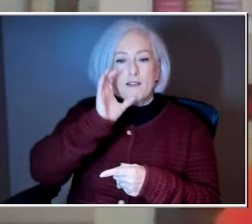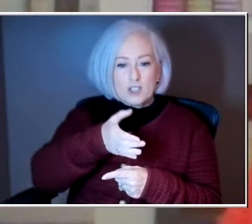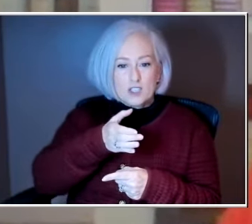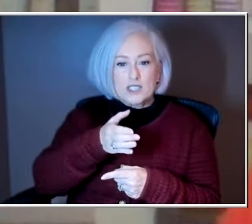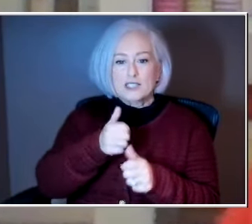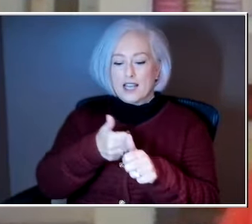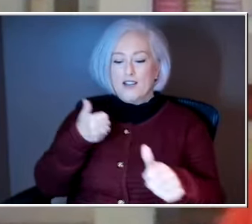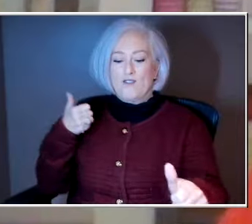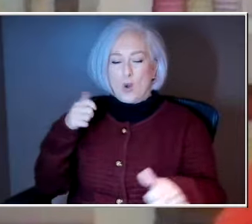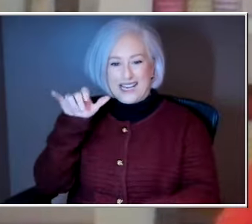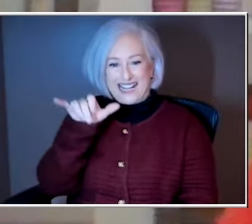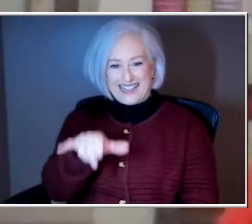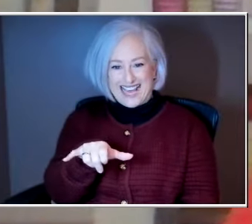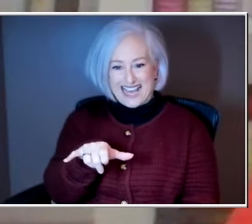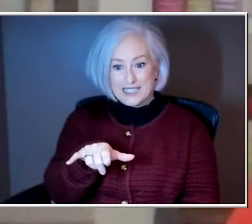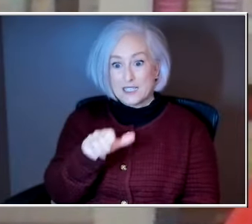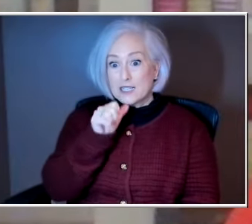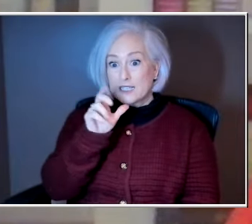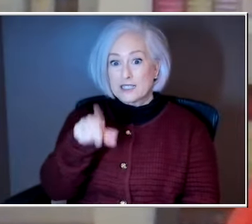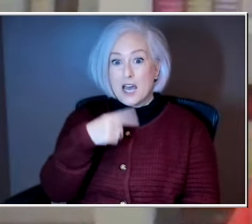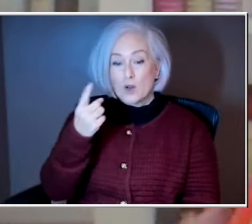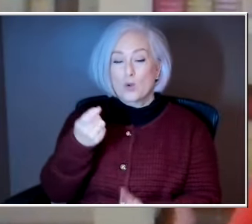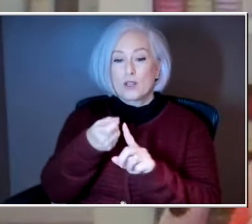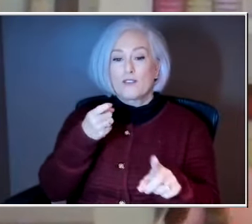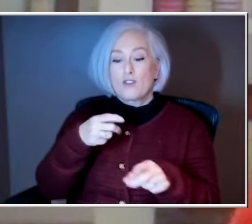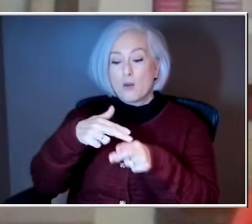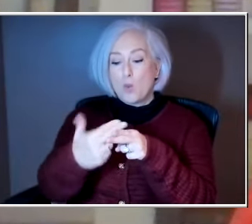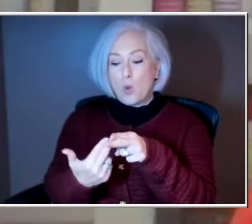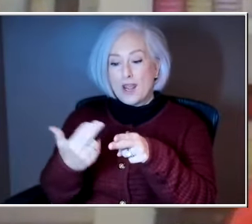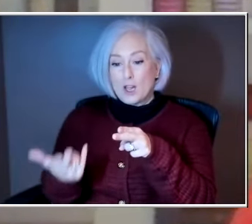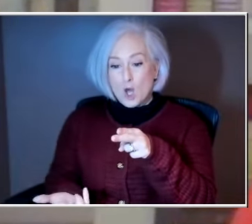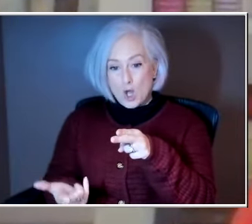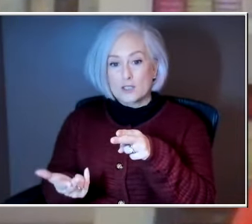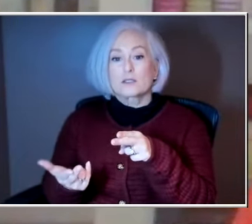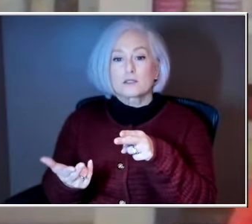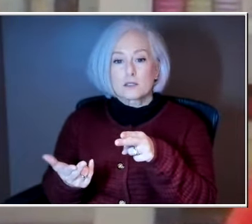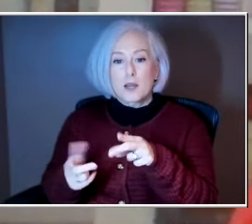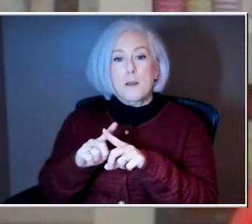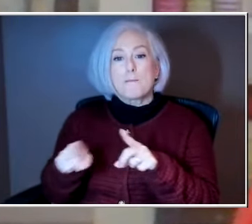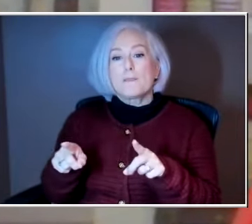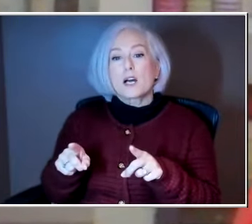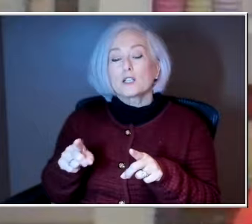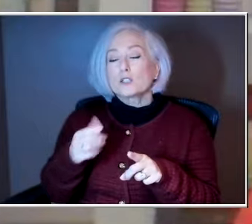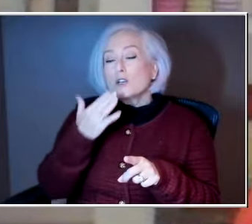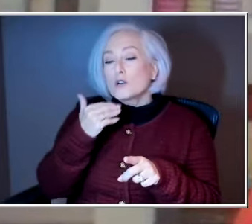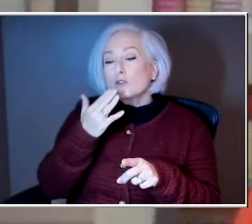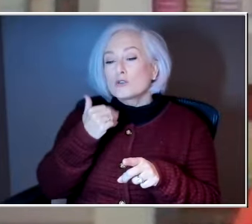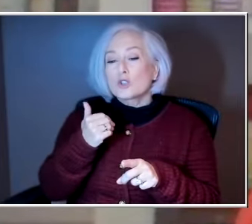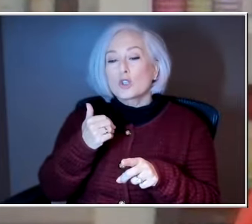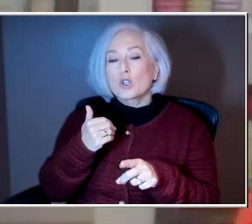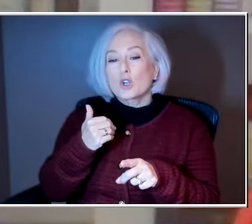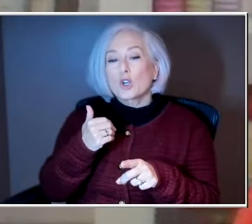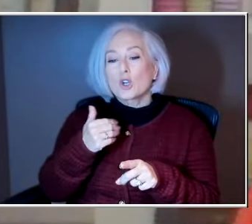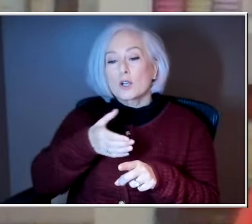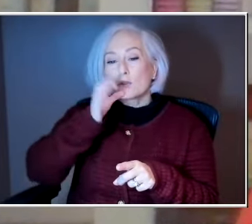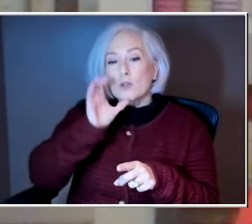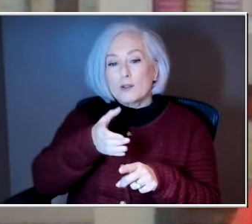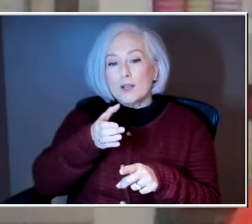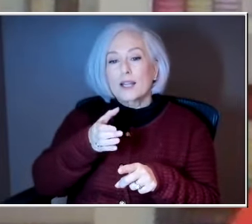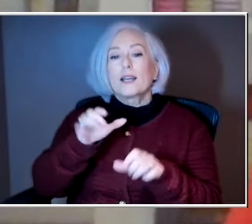those. Not only from a weight loss perspective, but sugar-sweetened beverages can cause